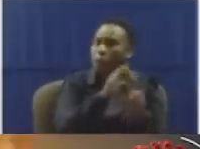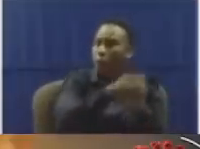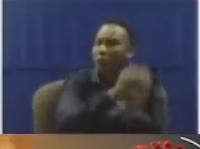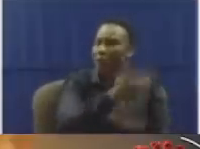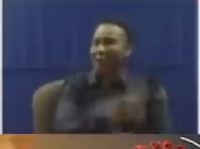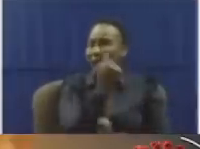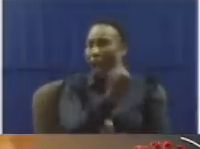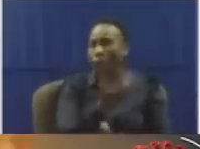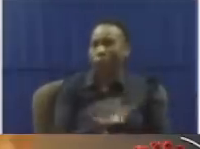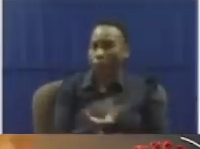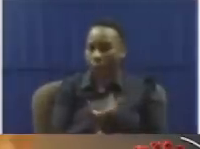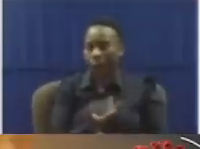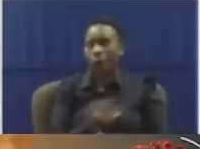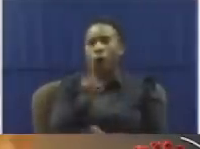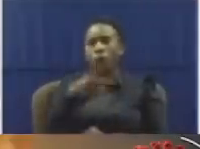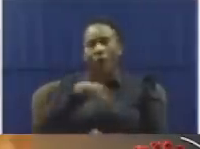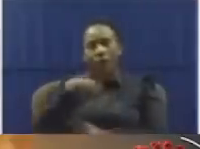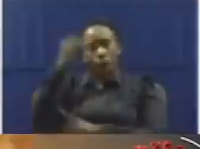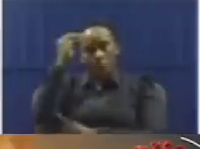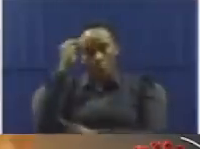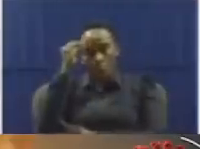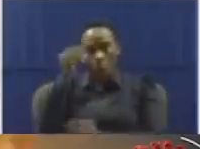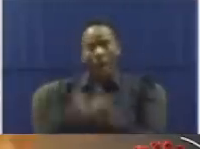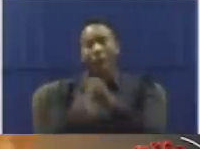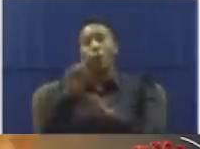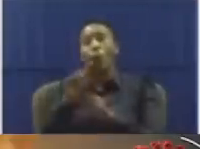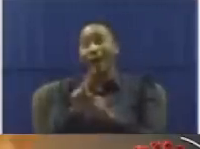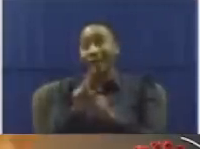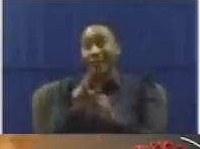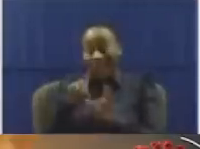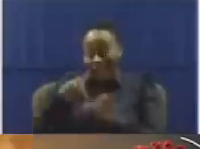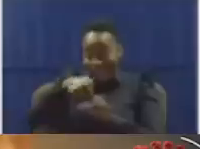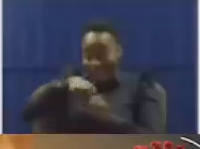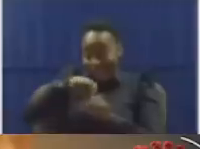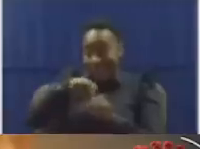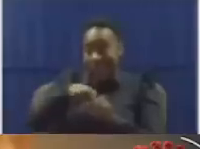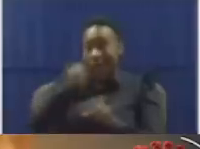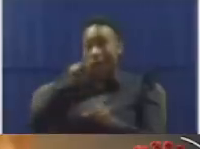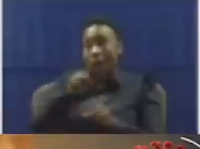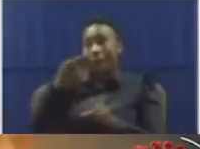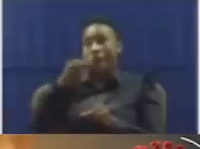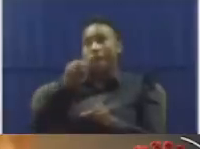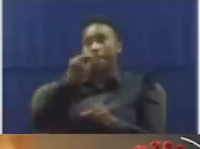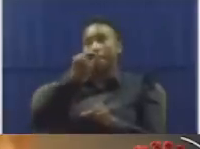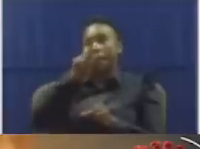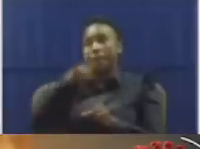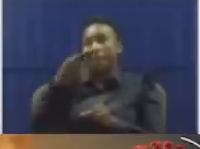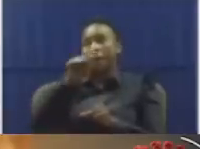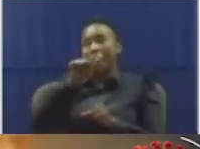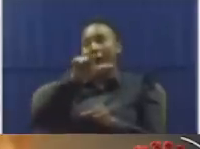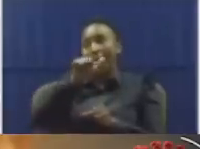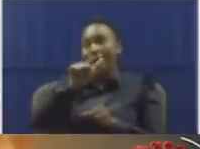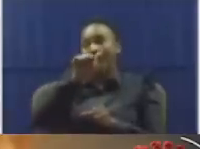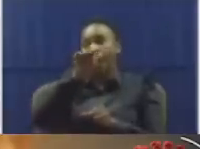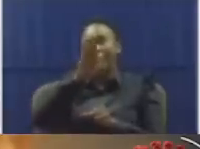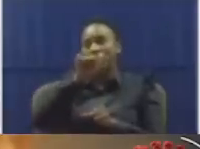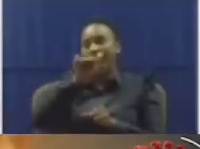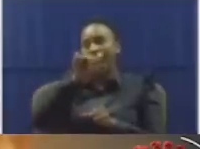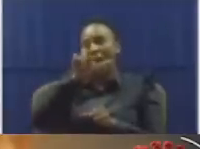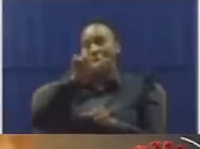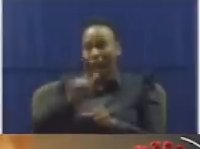Just as they have a right to know what is going on behind the closed doors of the Phala Phala farmhouse. Now, Mr. President, you've